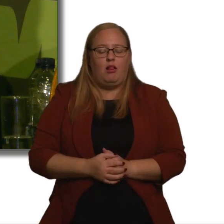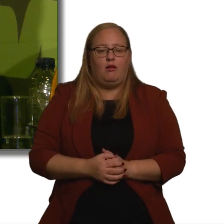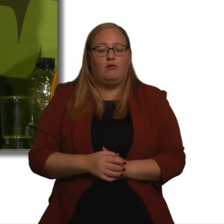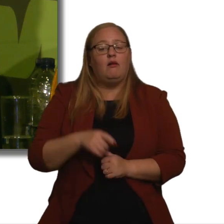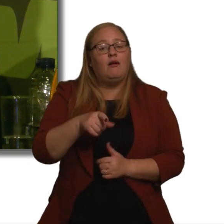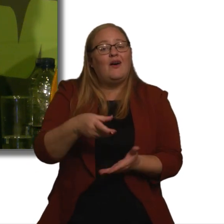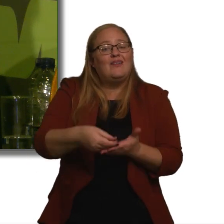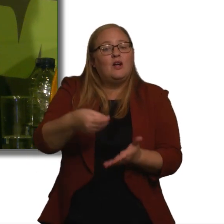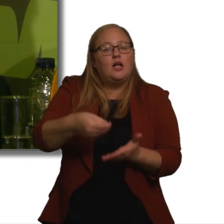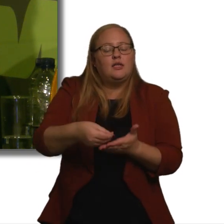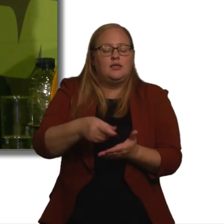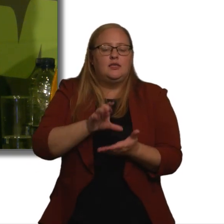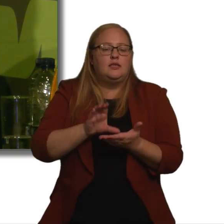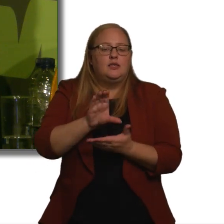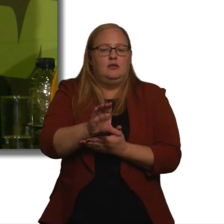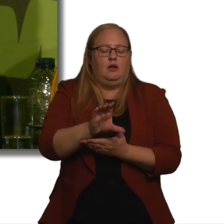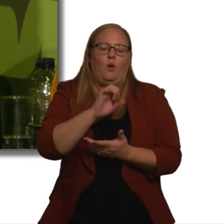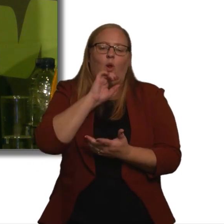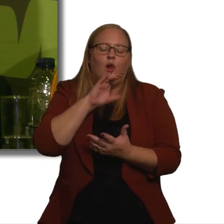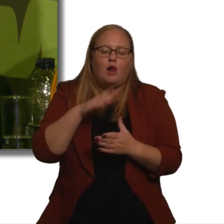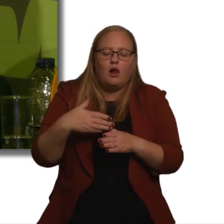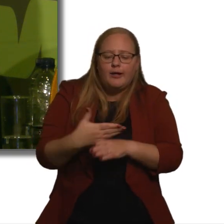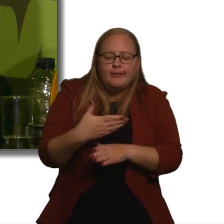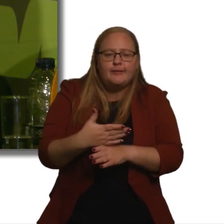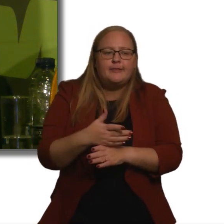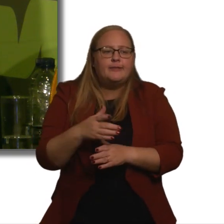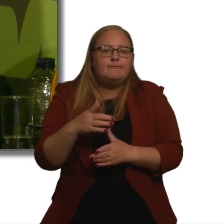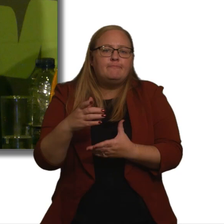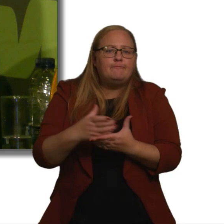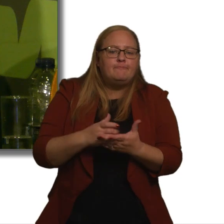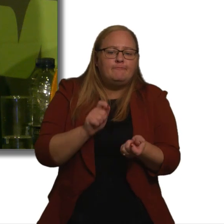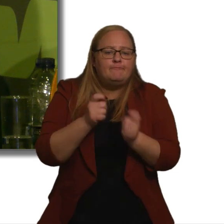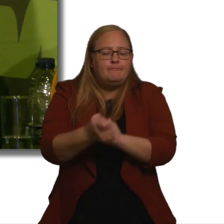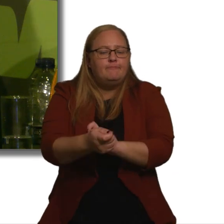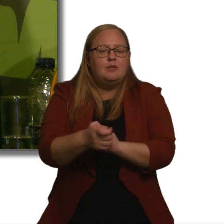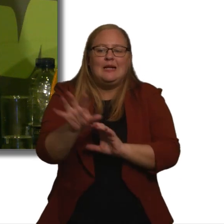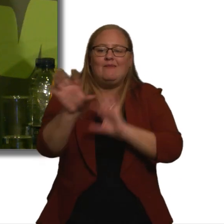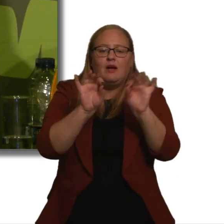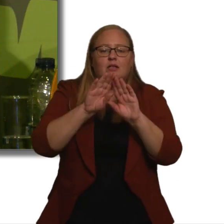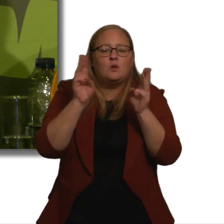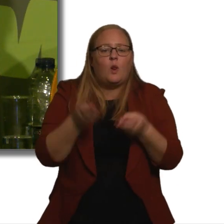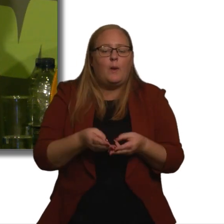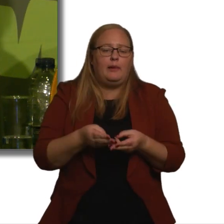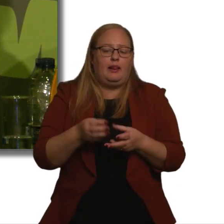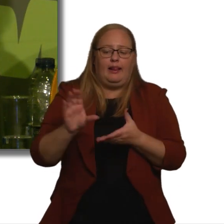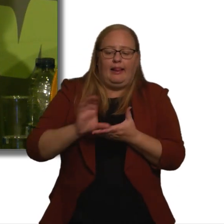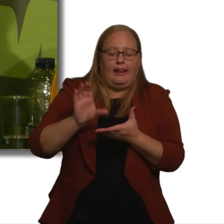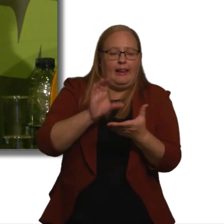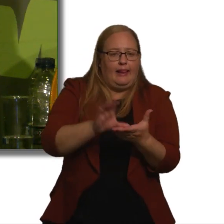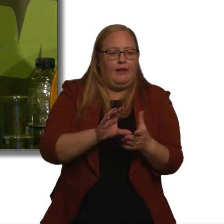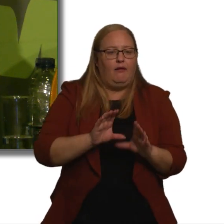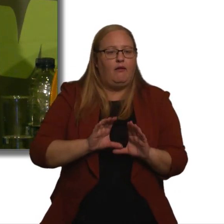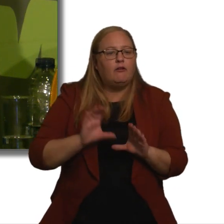fund will act as a catalyst for change, inviting donations from co-ops worldwide that can be used